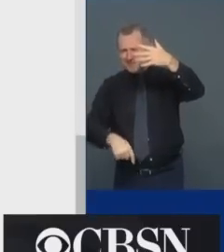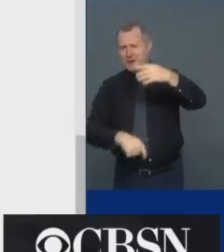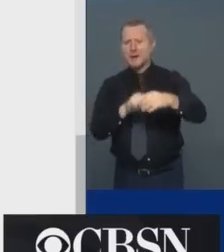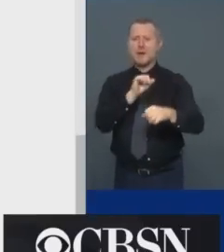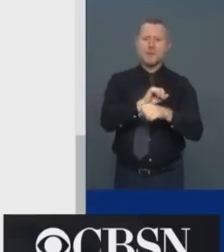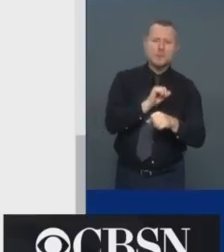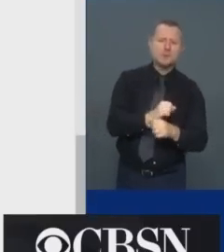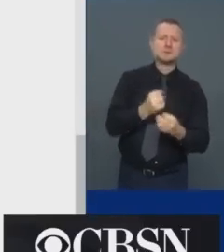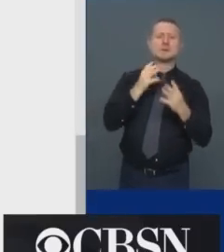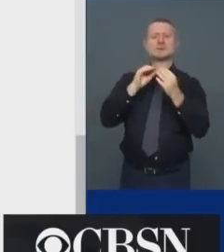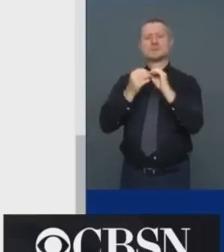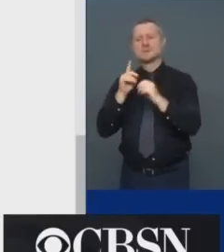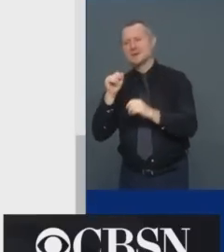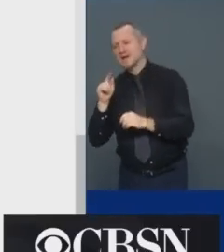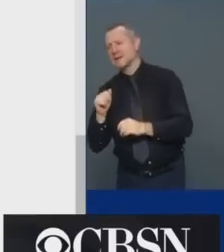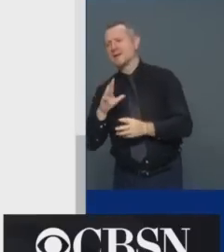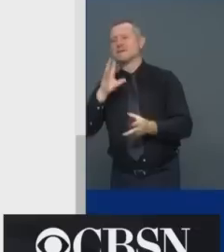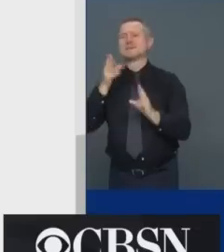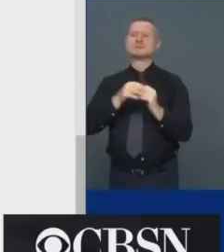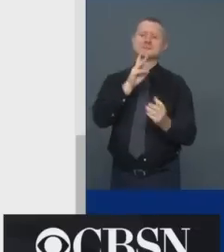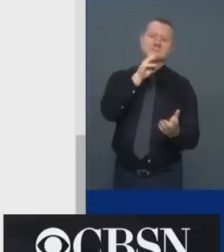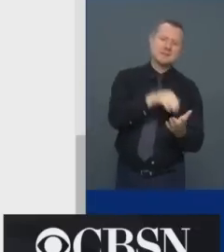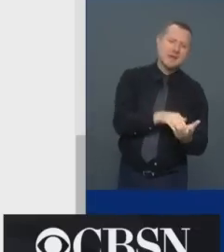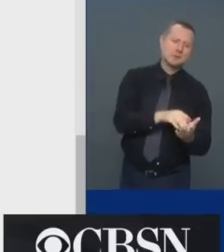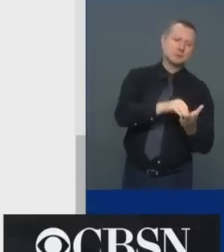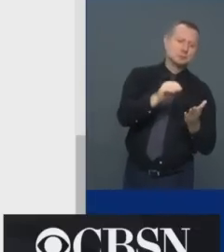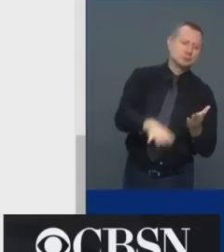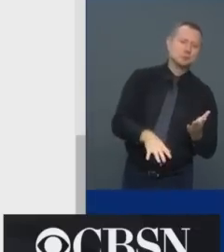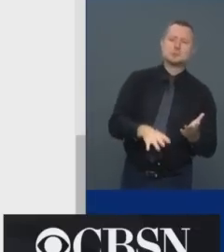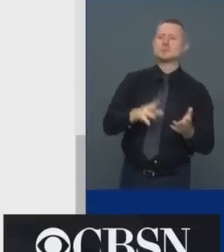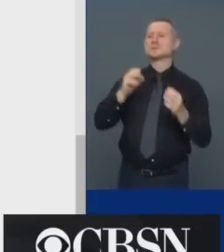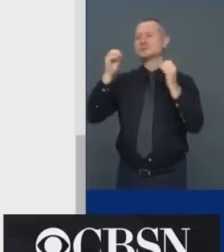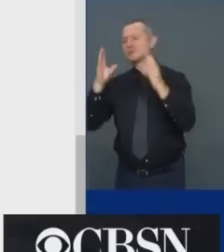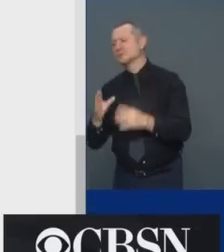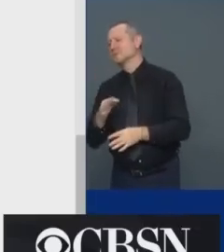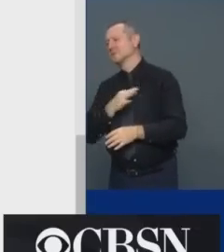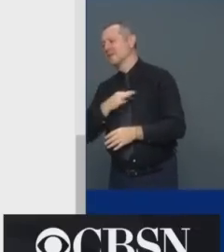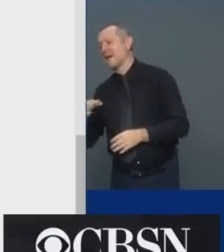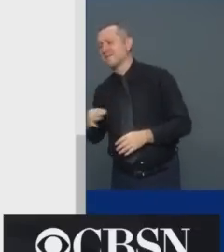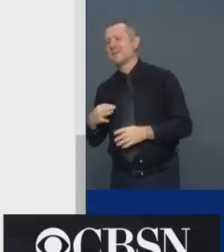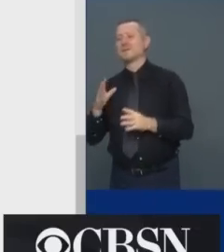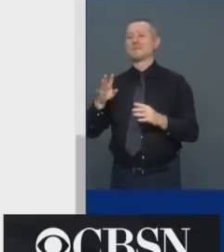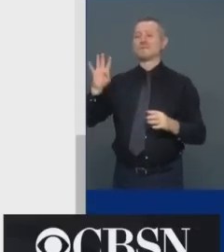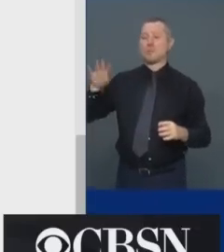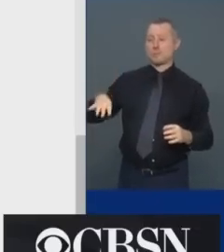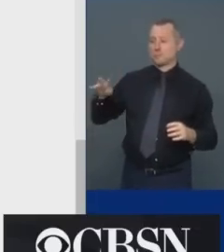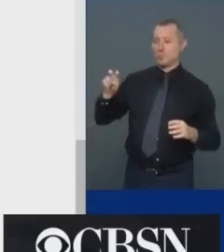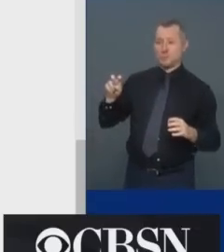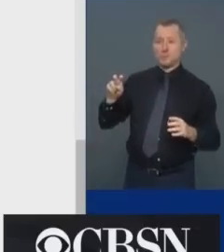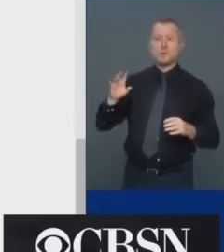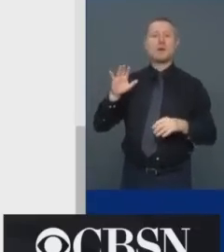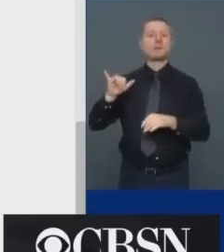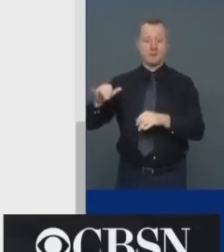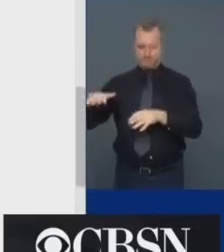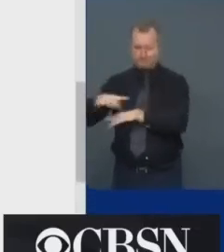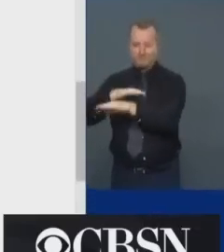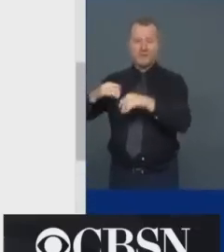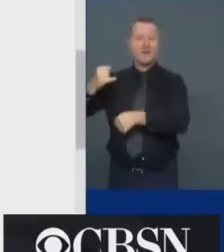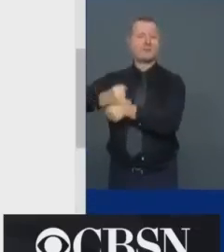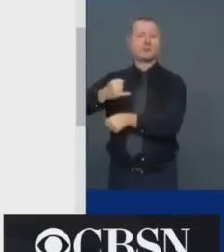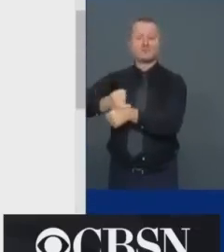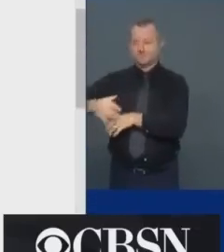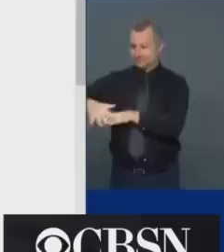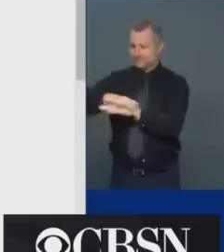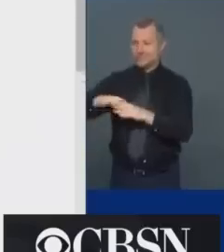6,000 total students, teachers, and staff, 4,200 are on-site, 1,800 are off-site. So